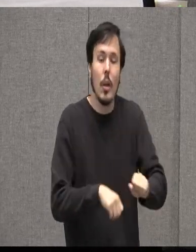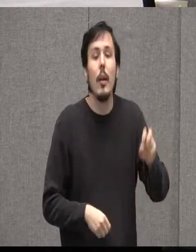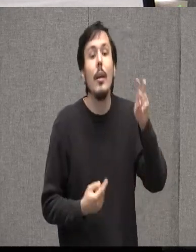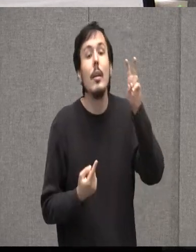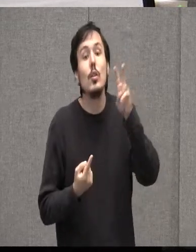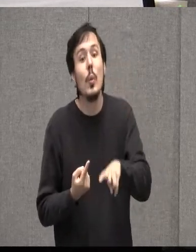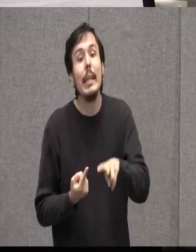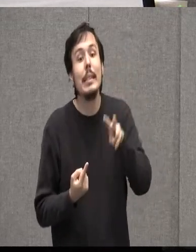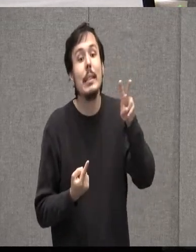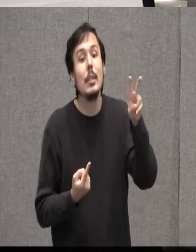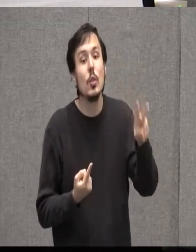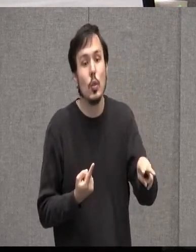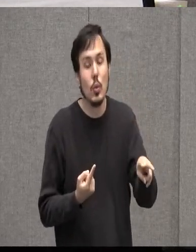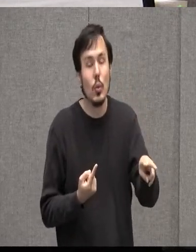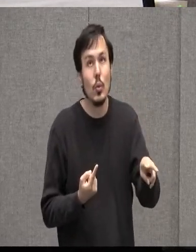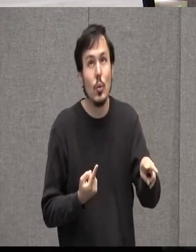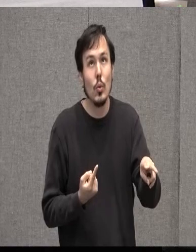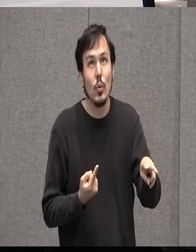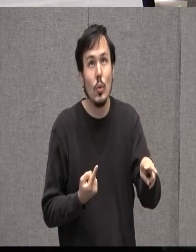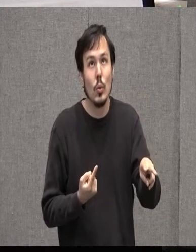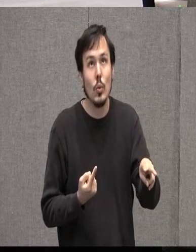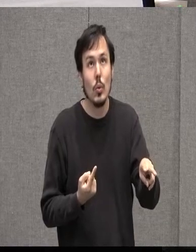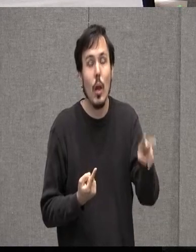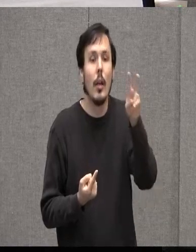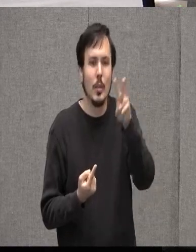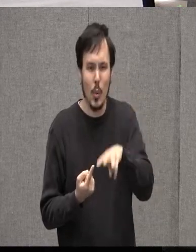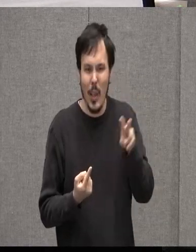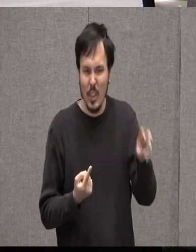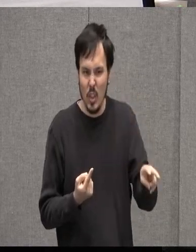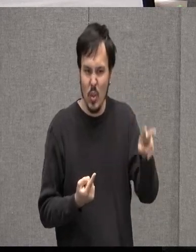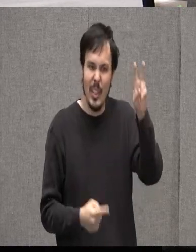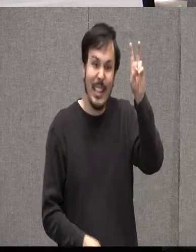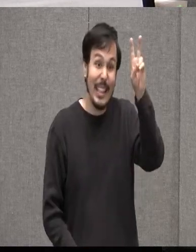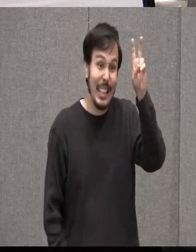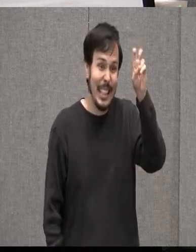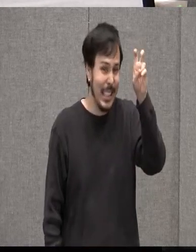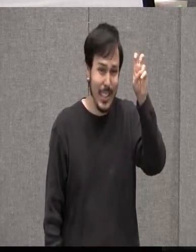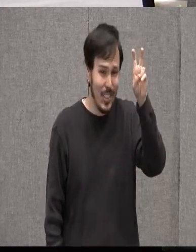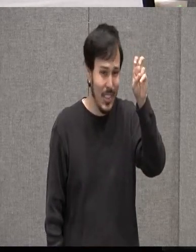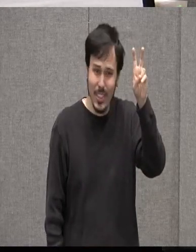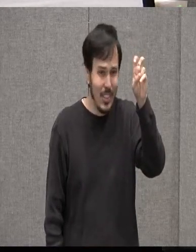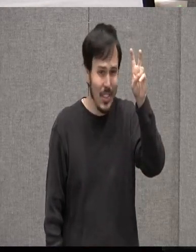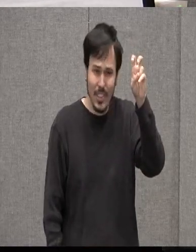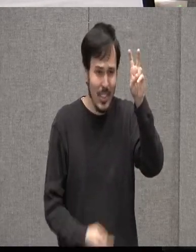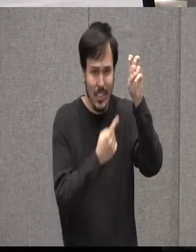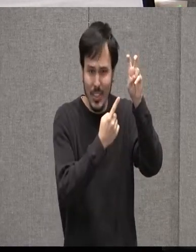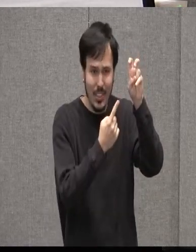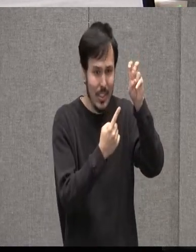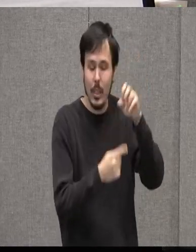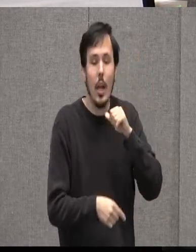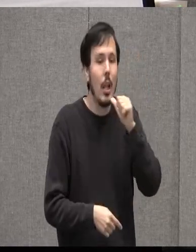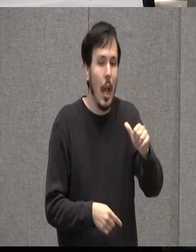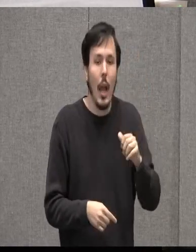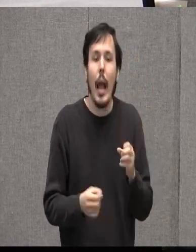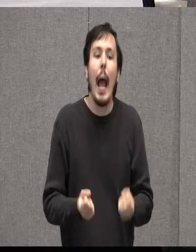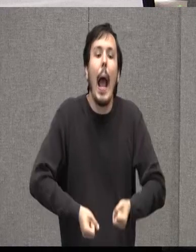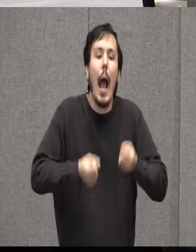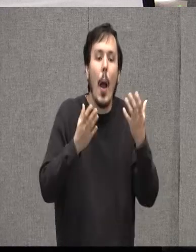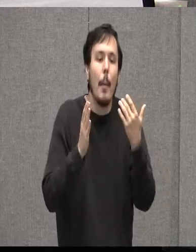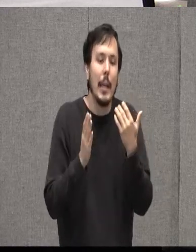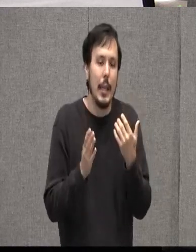about 22 plus 22 plus 22 to get your 66. Or even split it up this way.